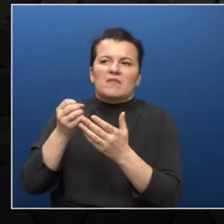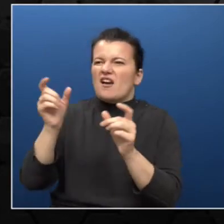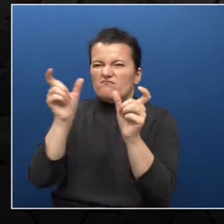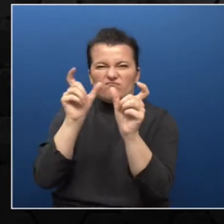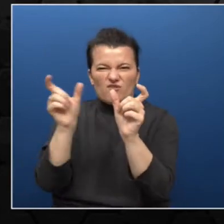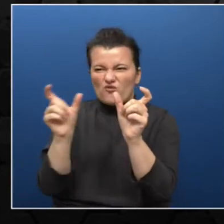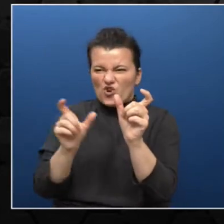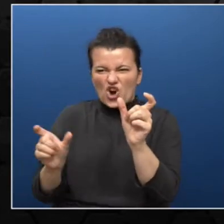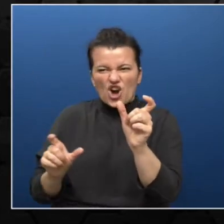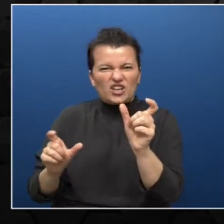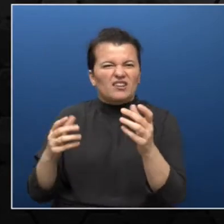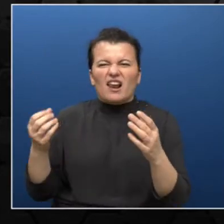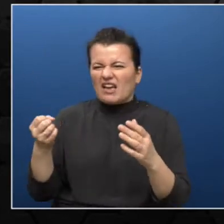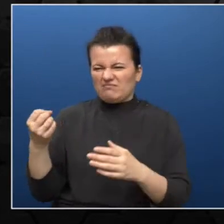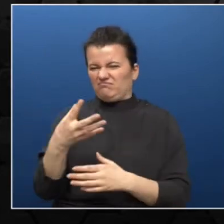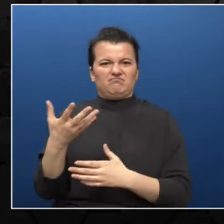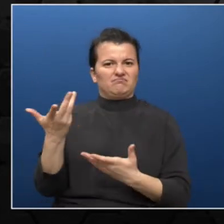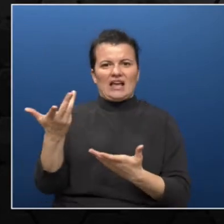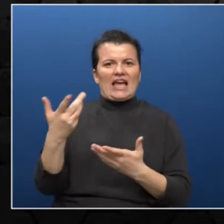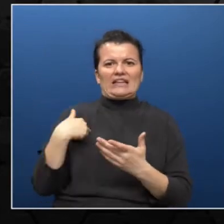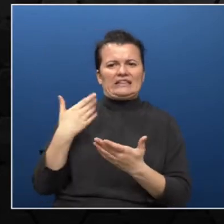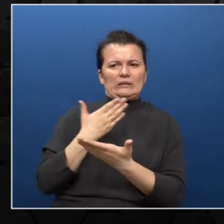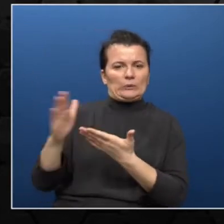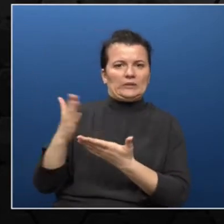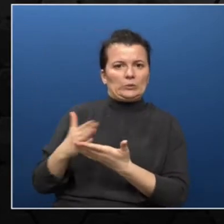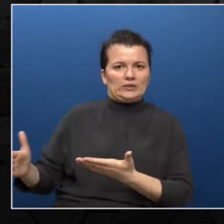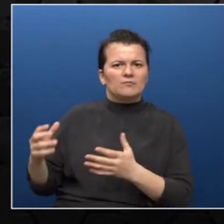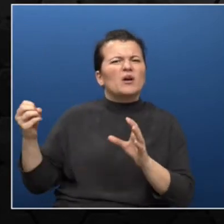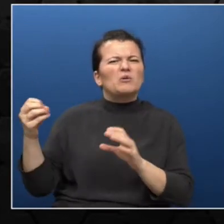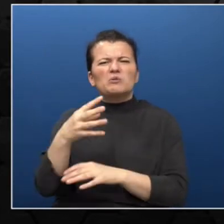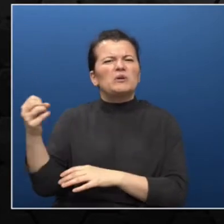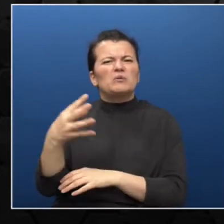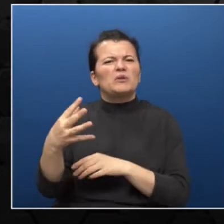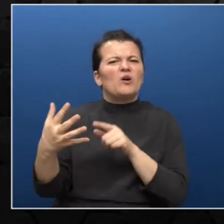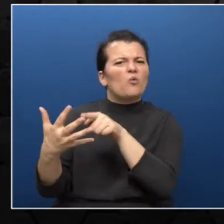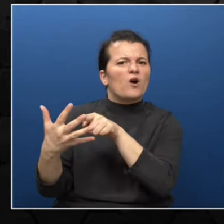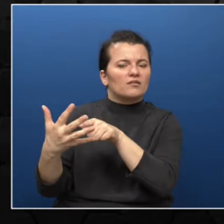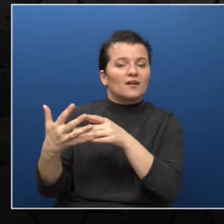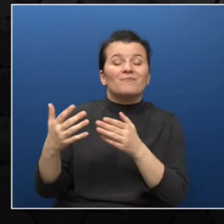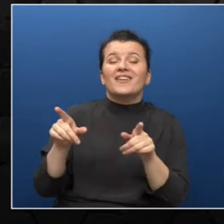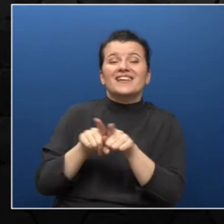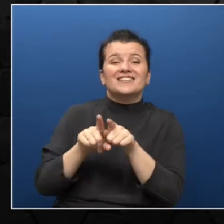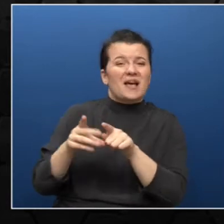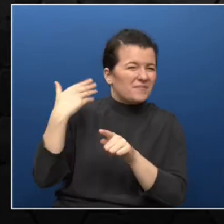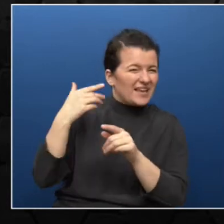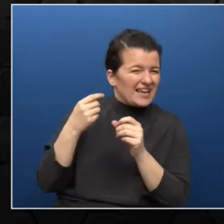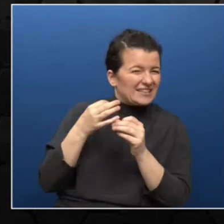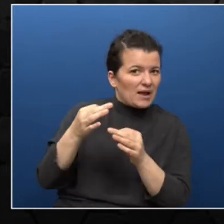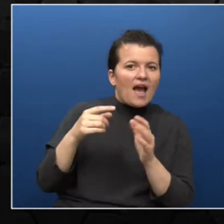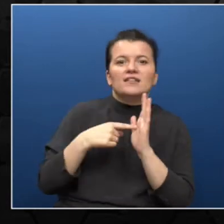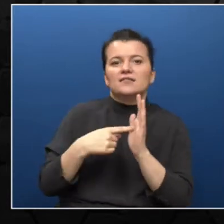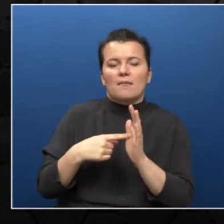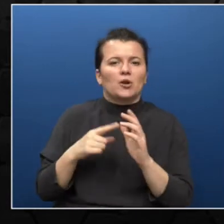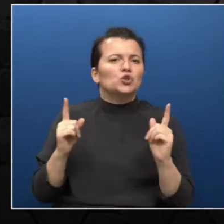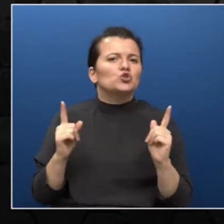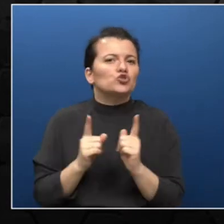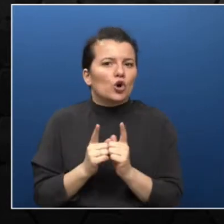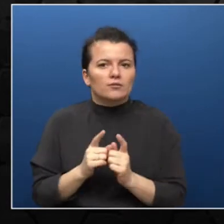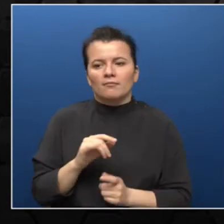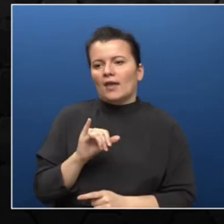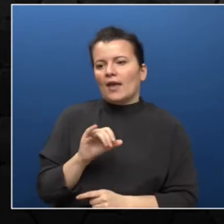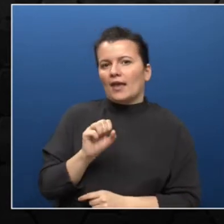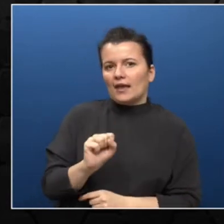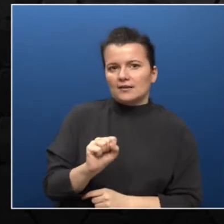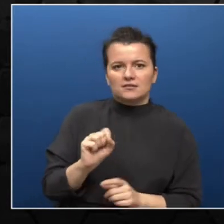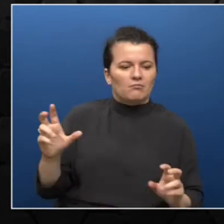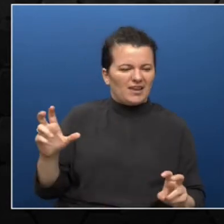noise? Basically, the noise is same as I was telling before. The is, up, is, A, and B.